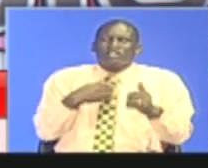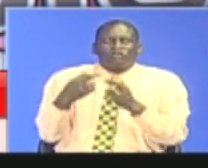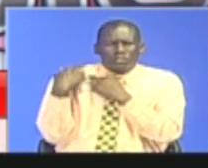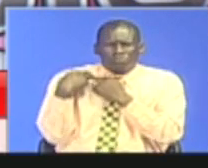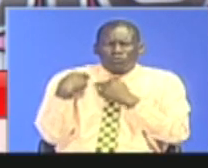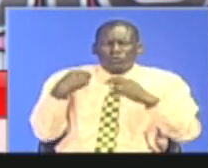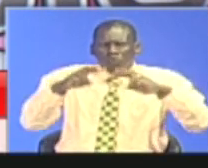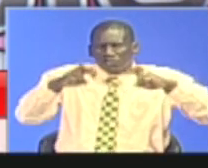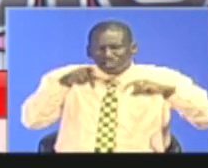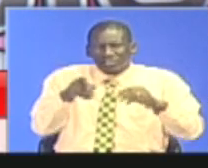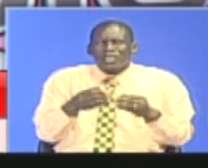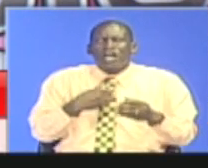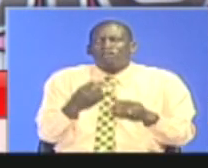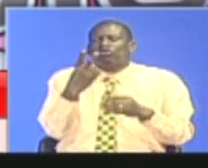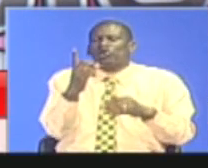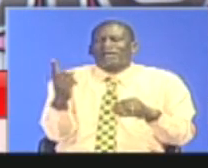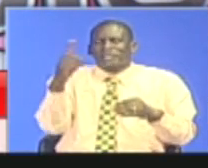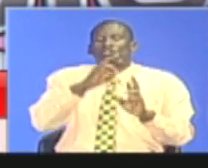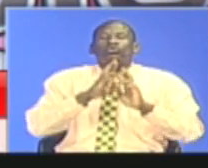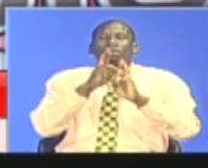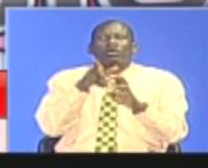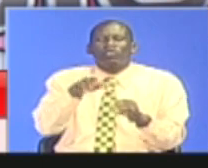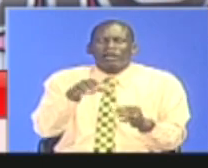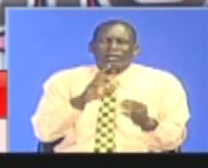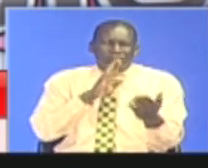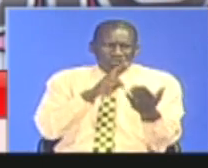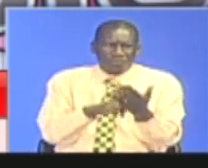report back their findings. So that update there coming from the DPP.